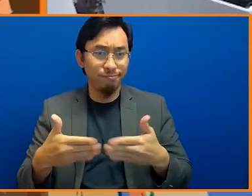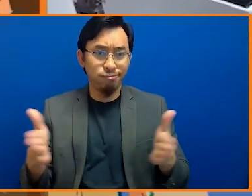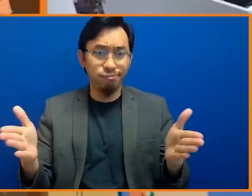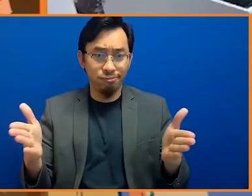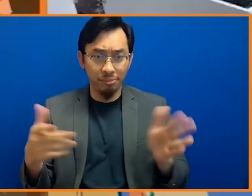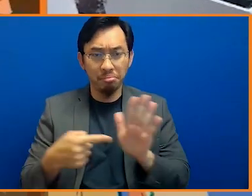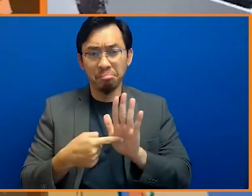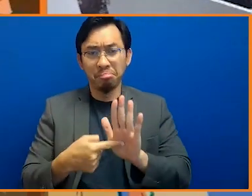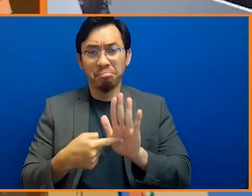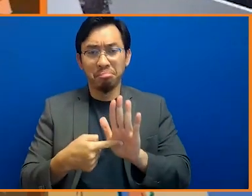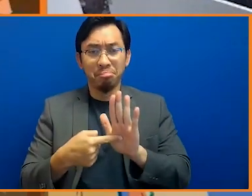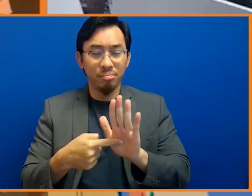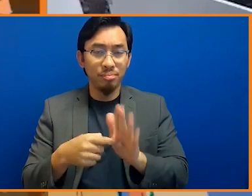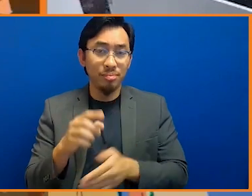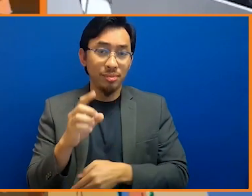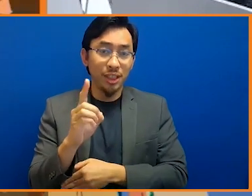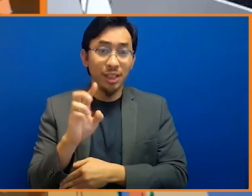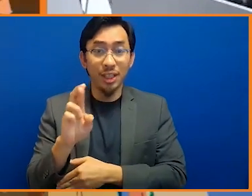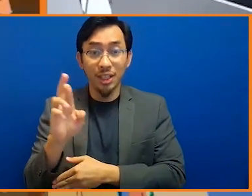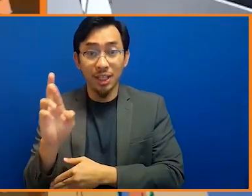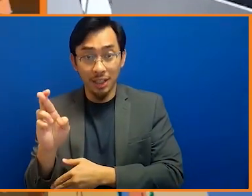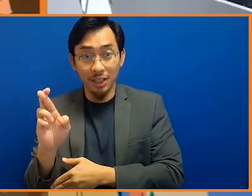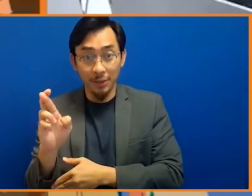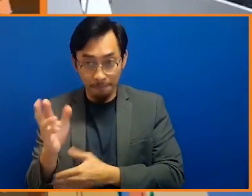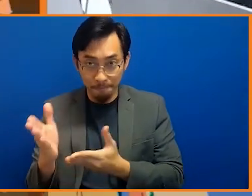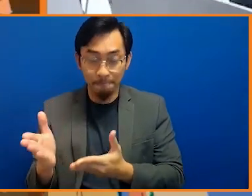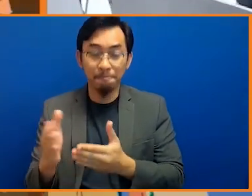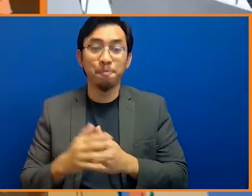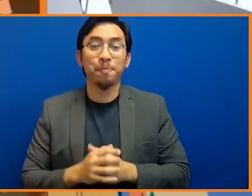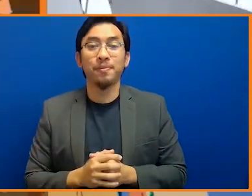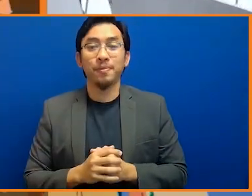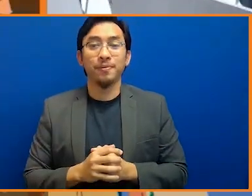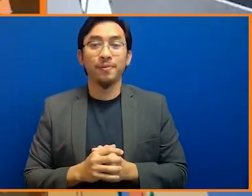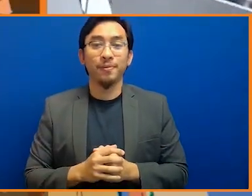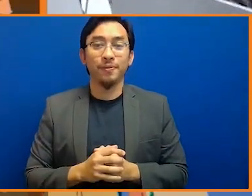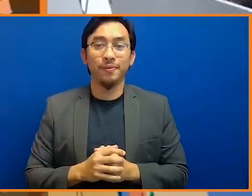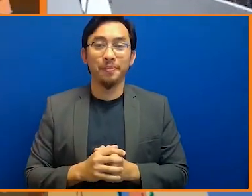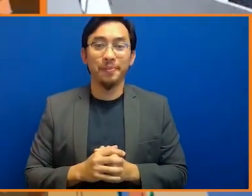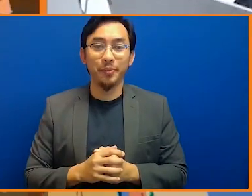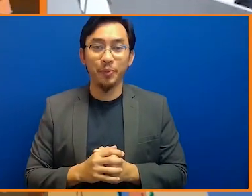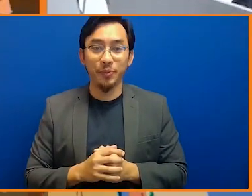of tsunami risk reduction. Prof. Syamsidik, the floor is yours.